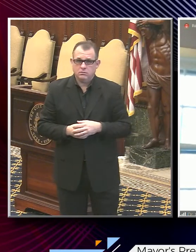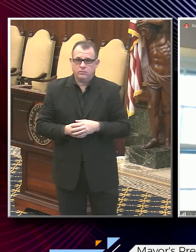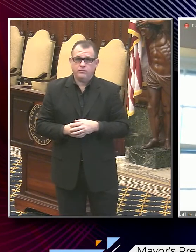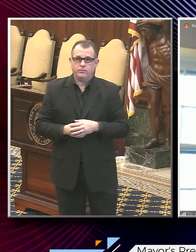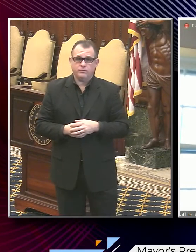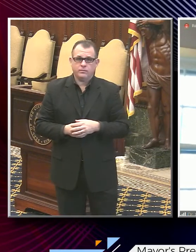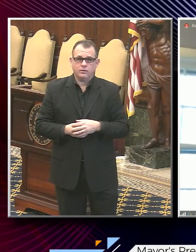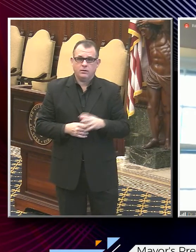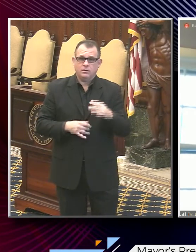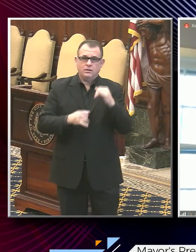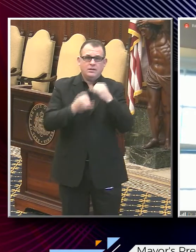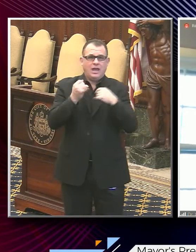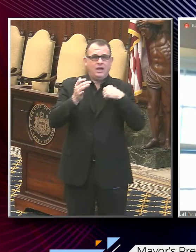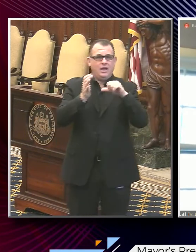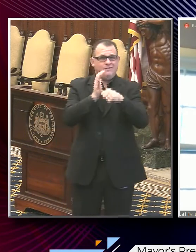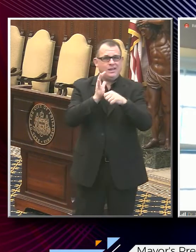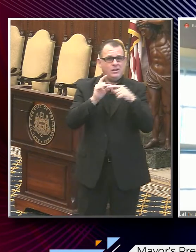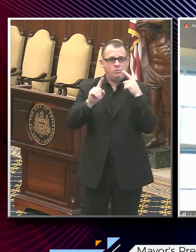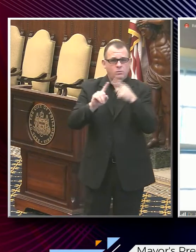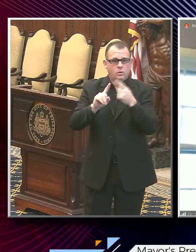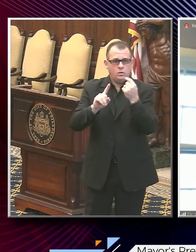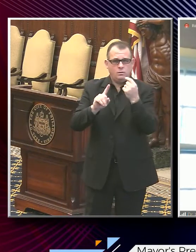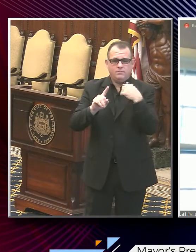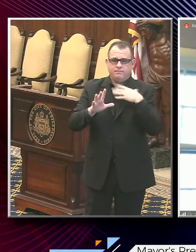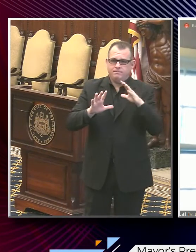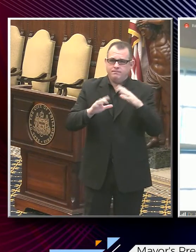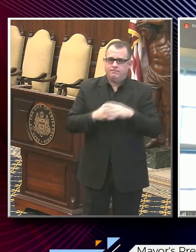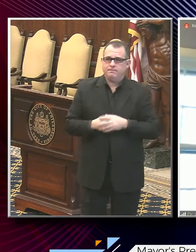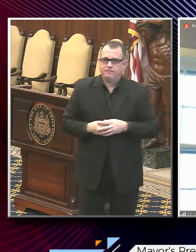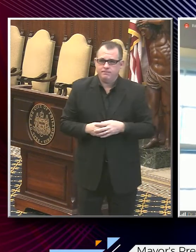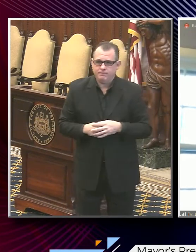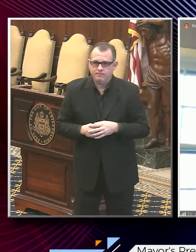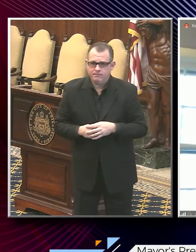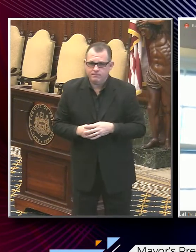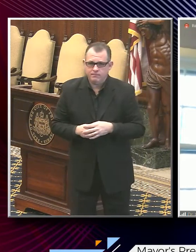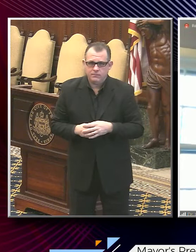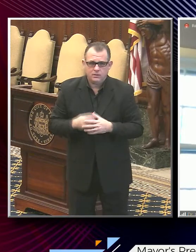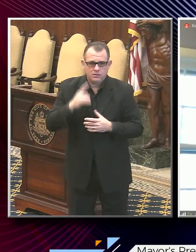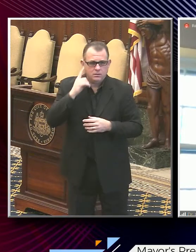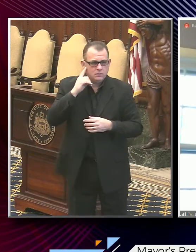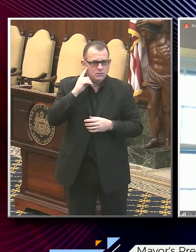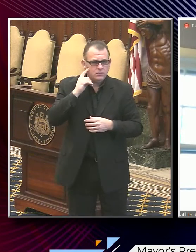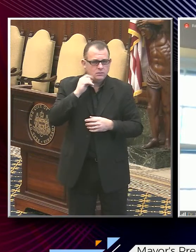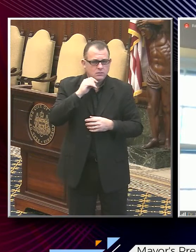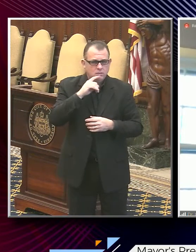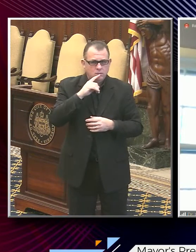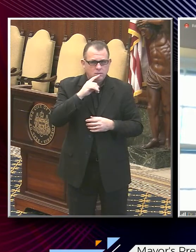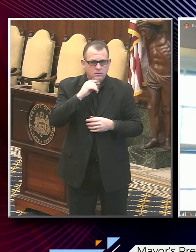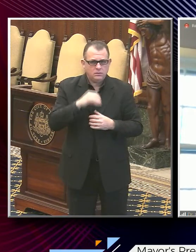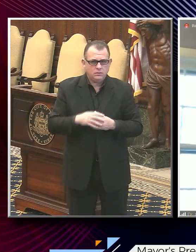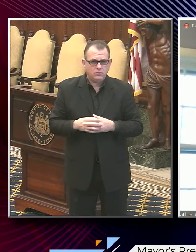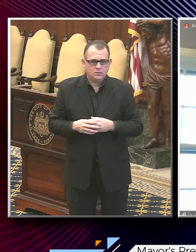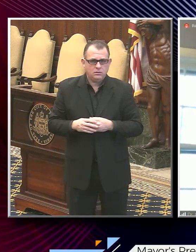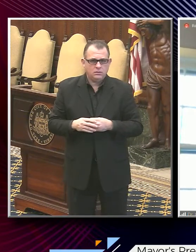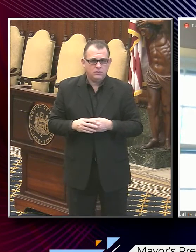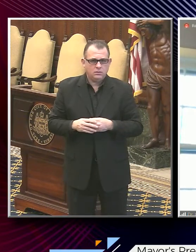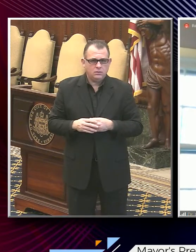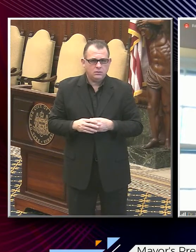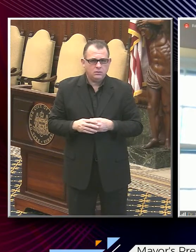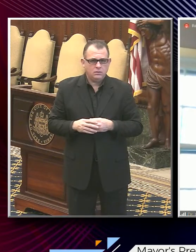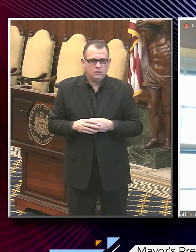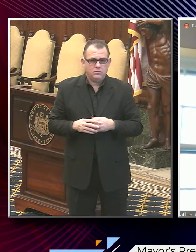And I think that last point is important in that it is not the administration